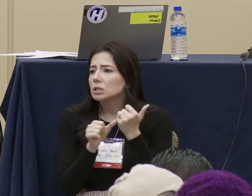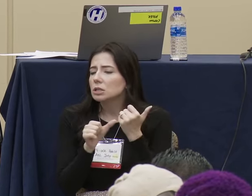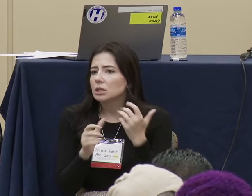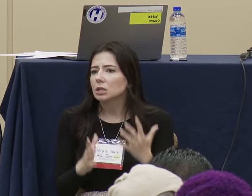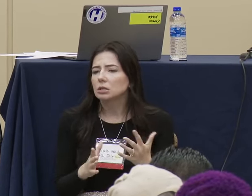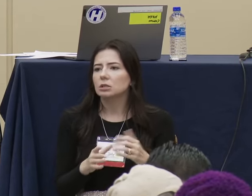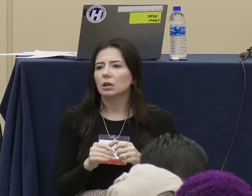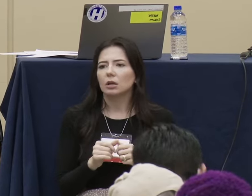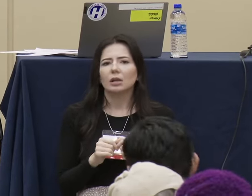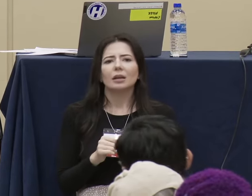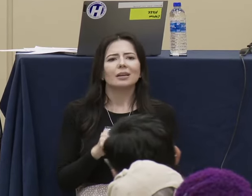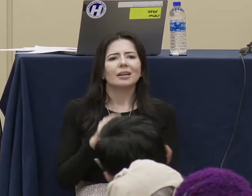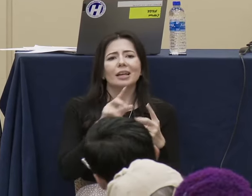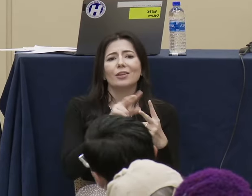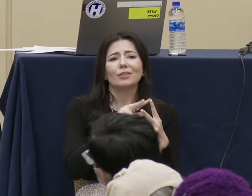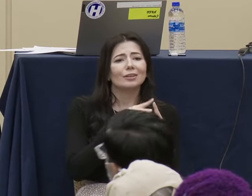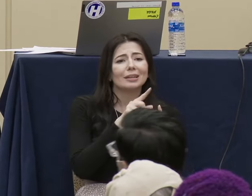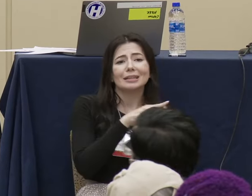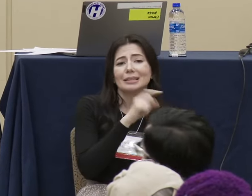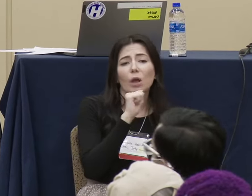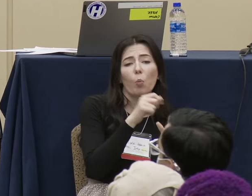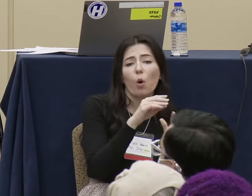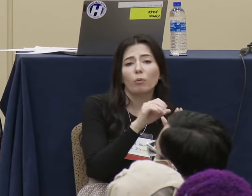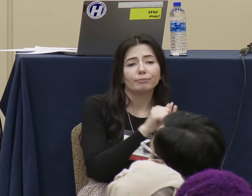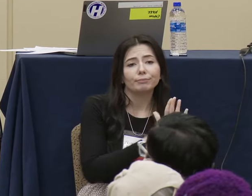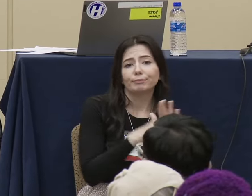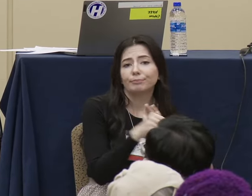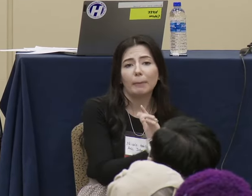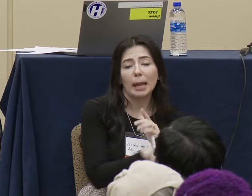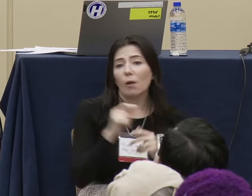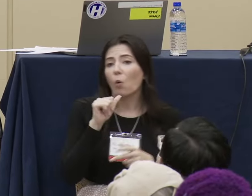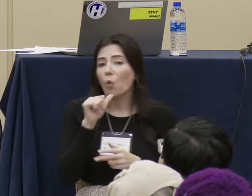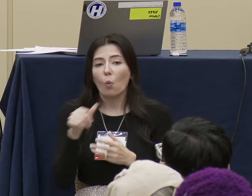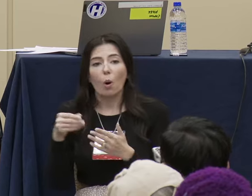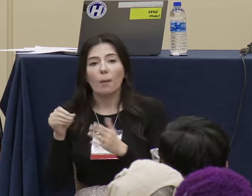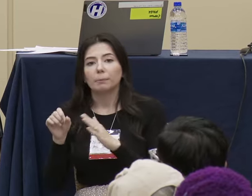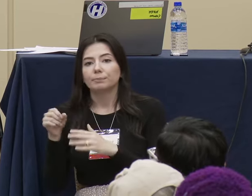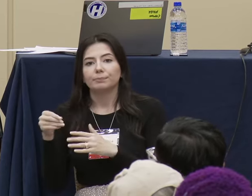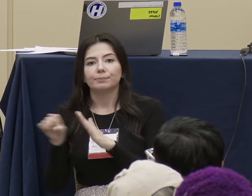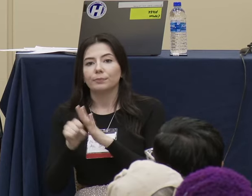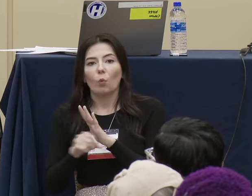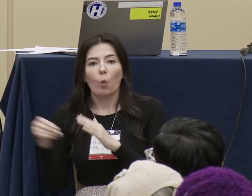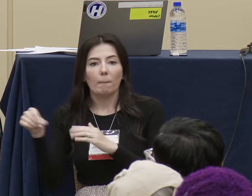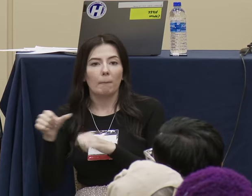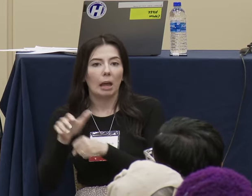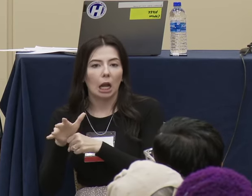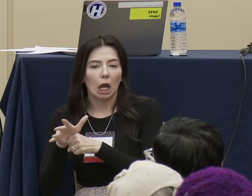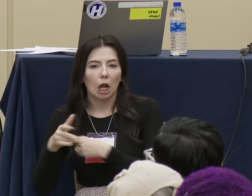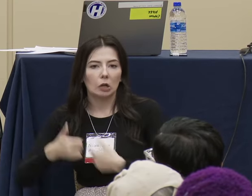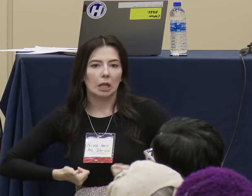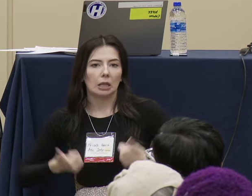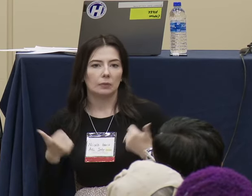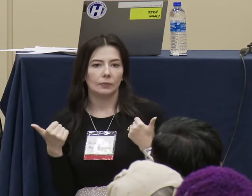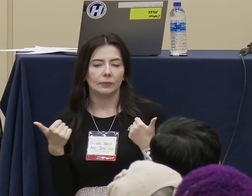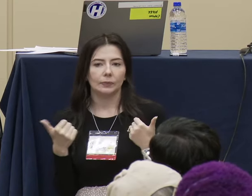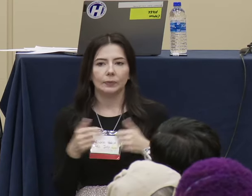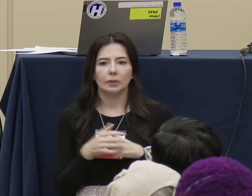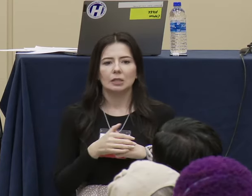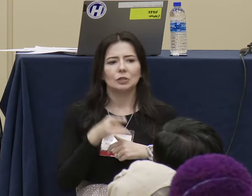but either the state won't pay for that or won't pay enough. And so people volunteer hours to be a part of these care